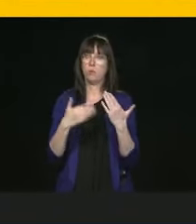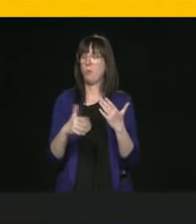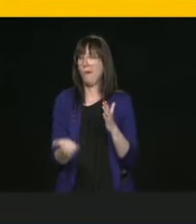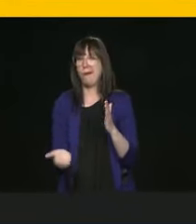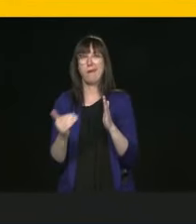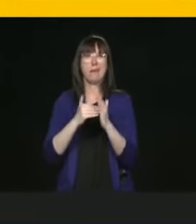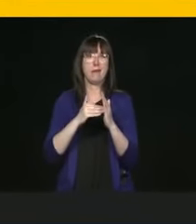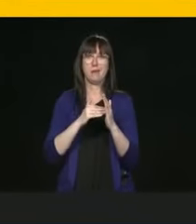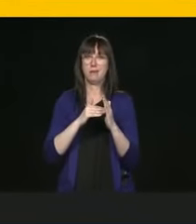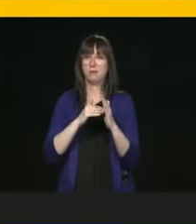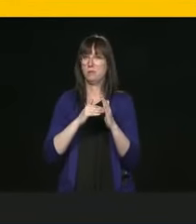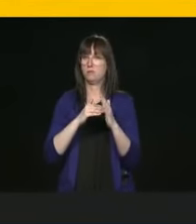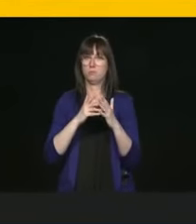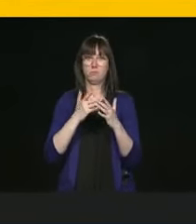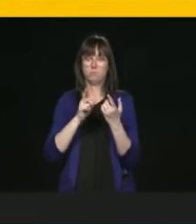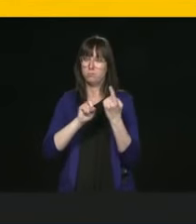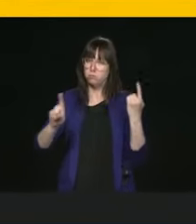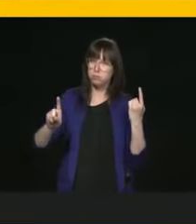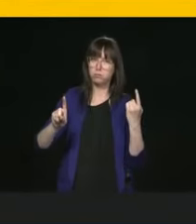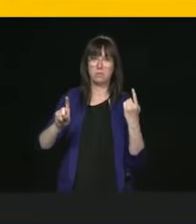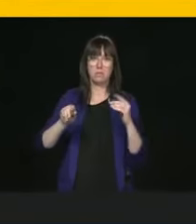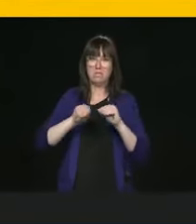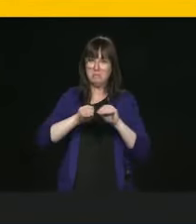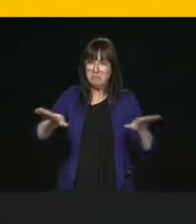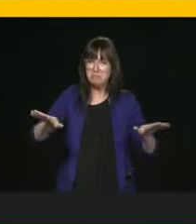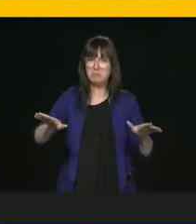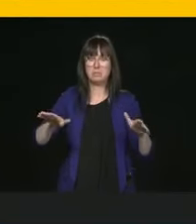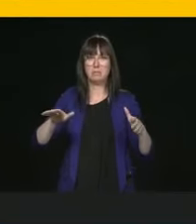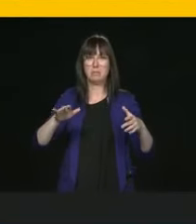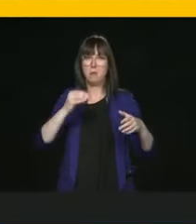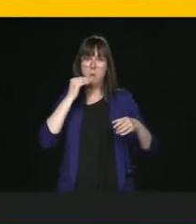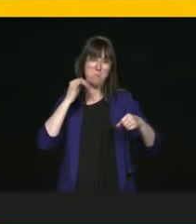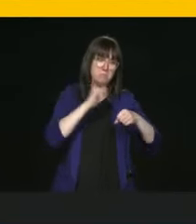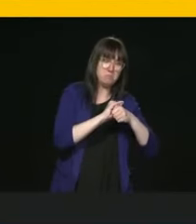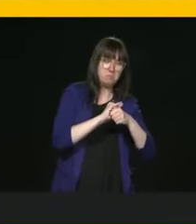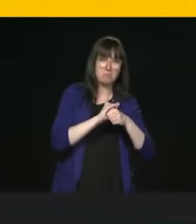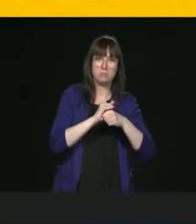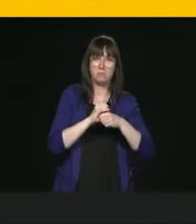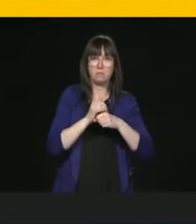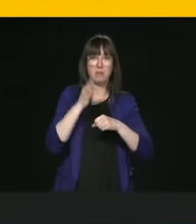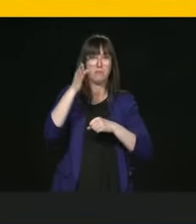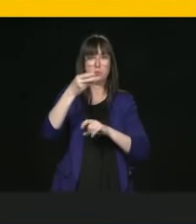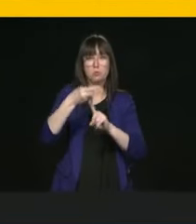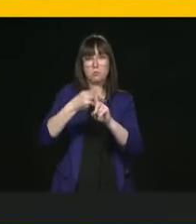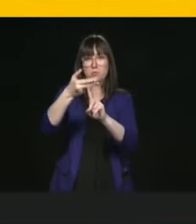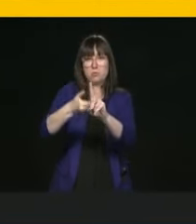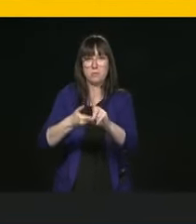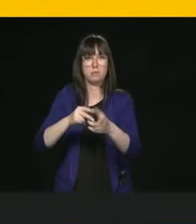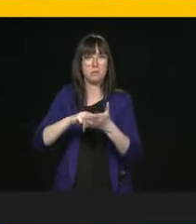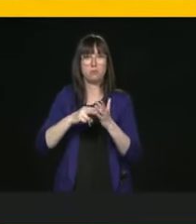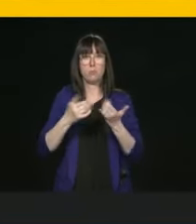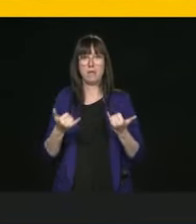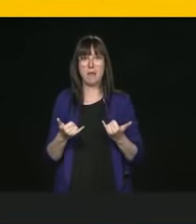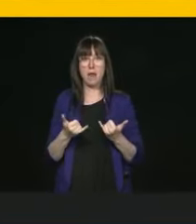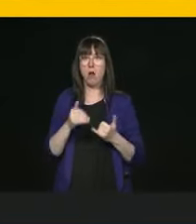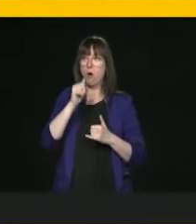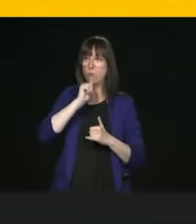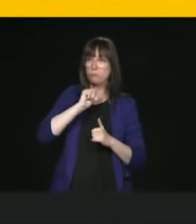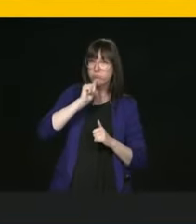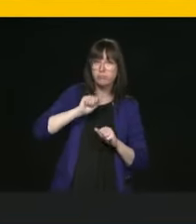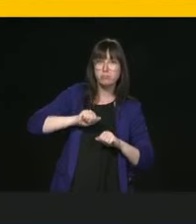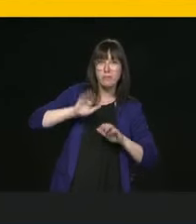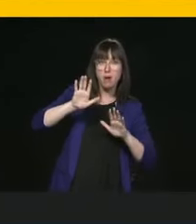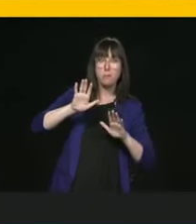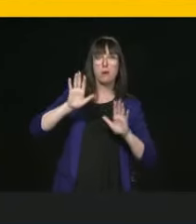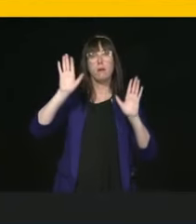this situation a couple of months from now, and everything we will have sacrificed during these months will have been